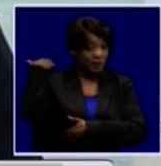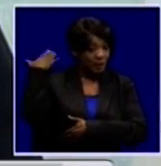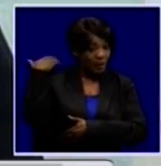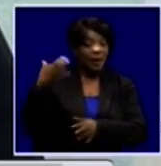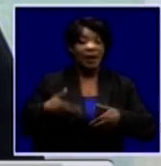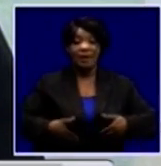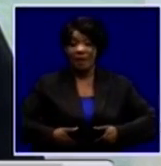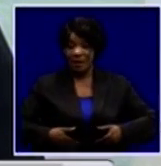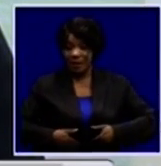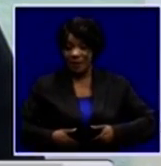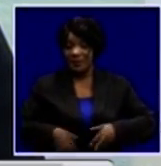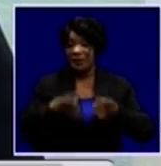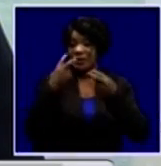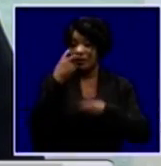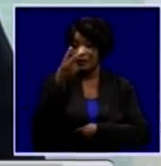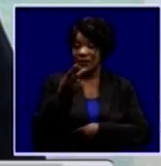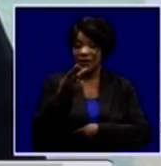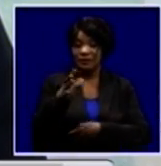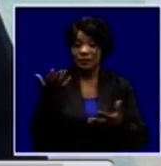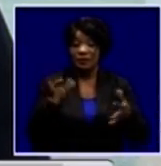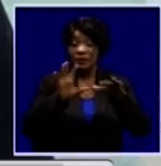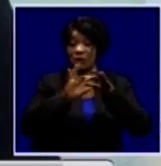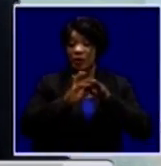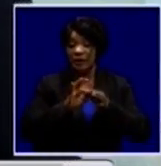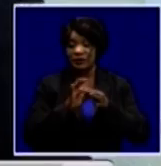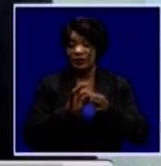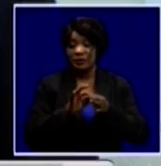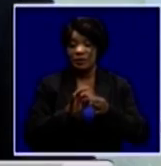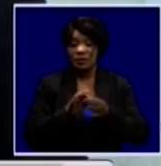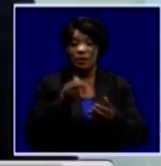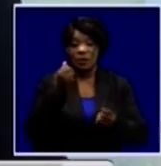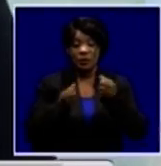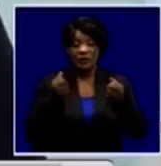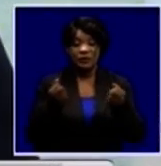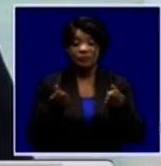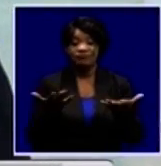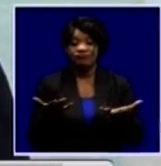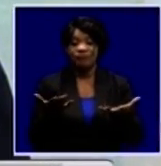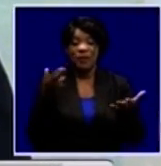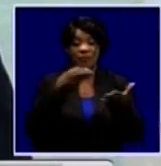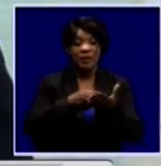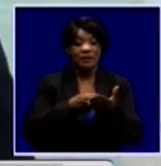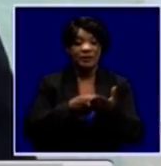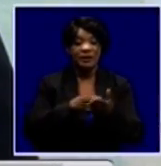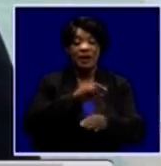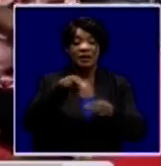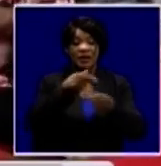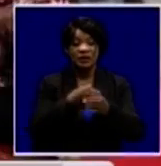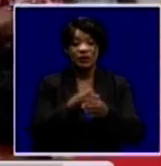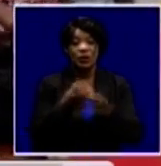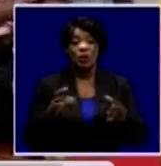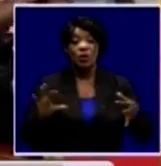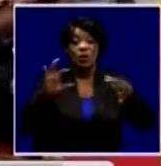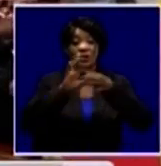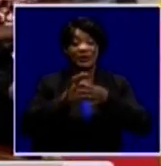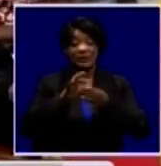youngest to sit on a coalition government, negotiations representing National Citizen Coalition by then.